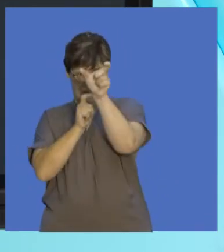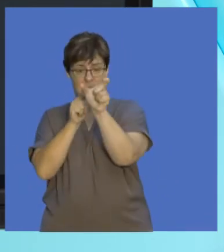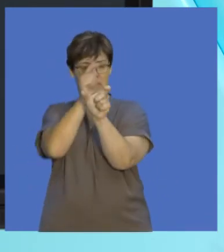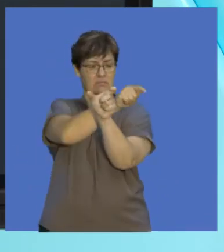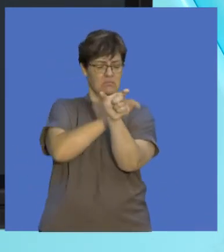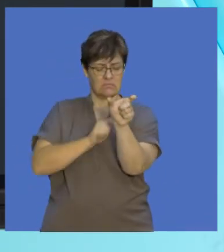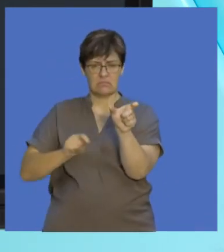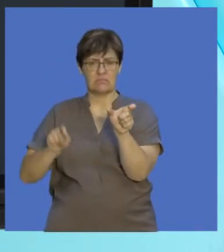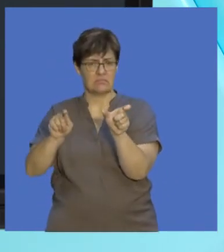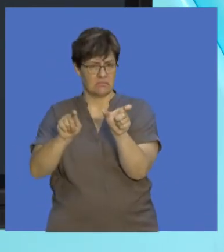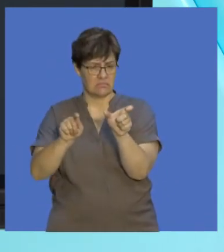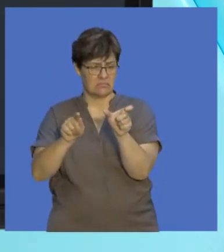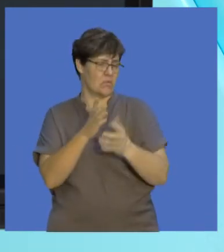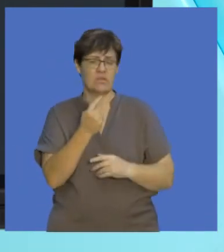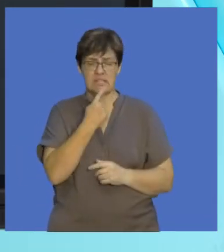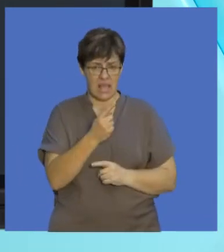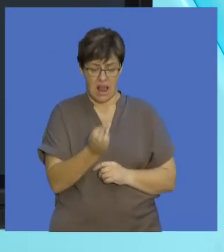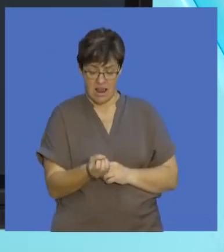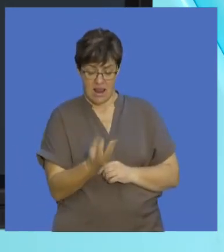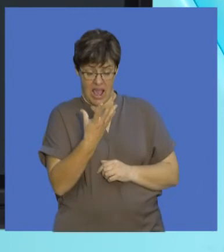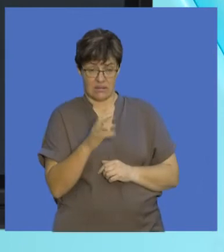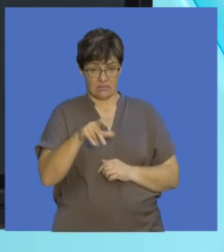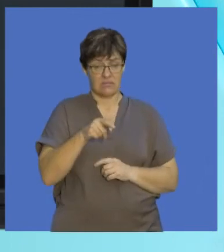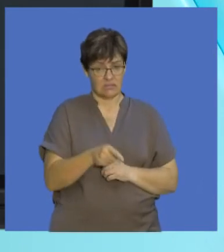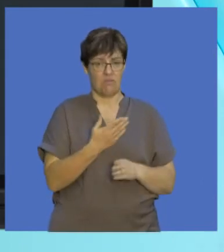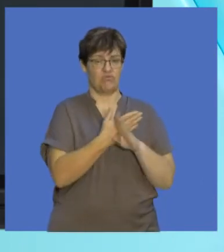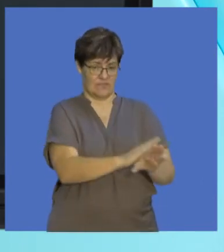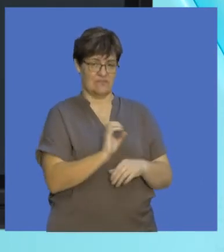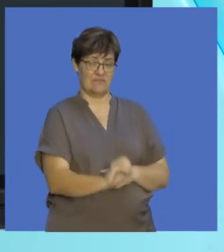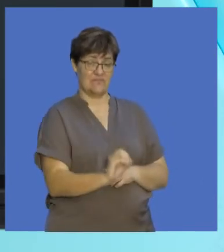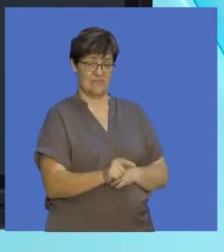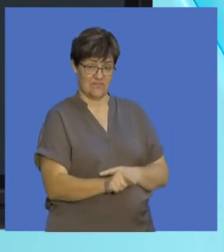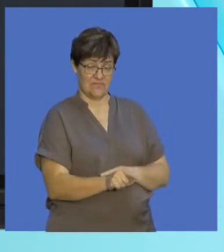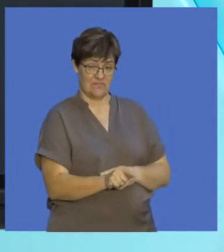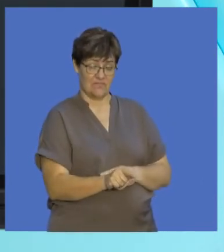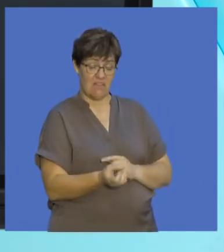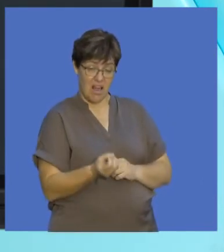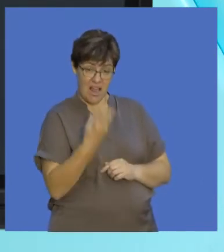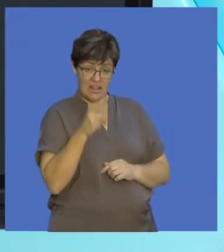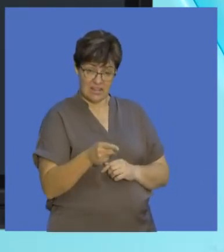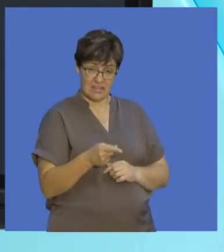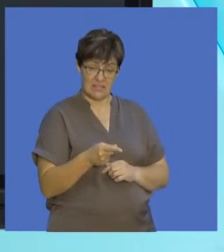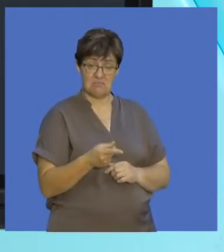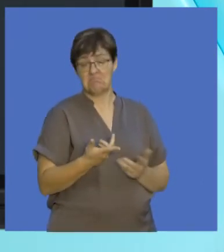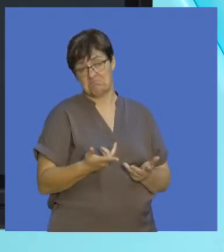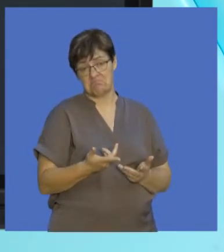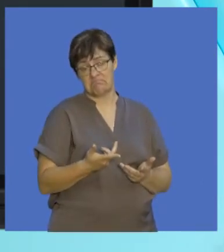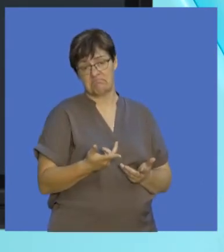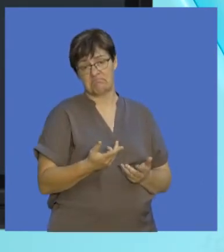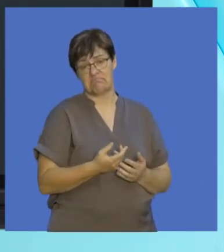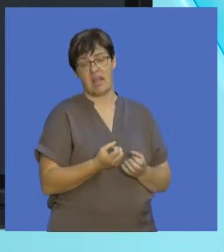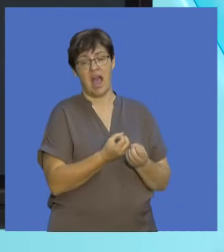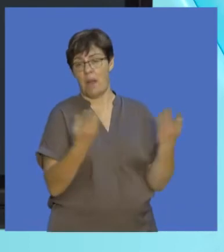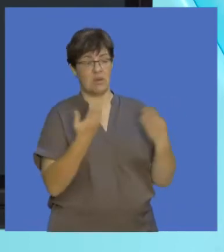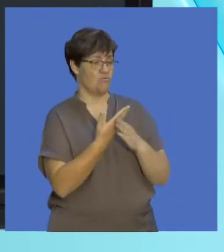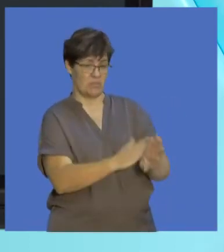So what are we saying? We are saying that a light bulb offers some resistance. If a light bulb has got, a